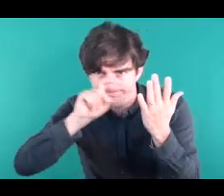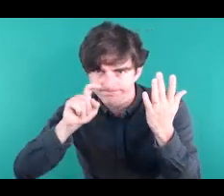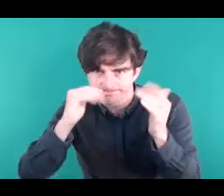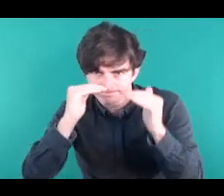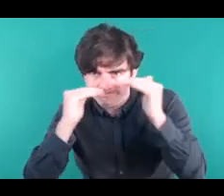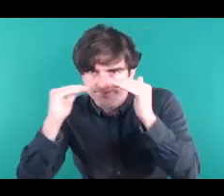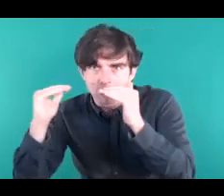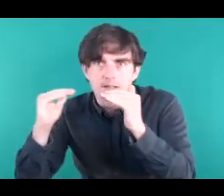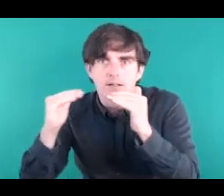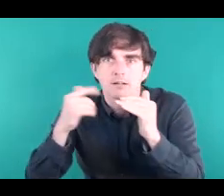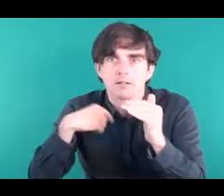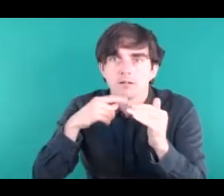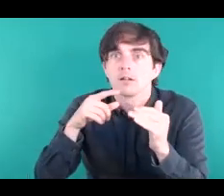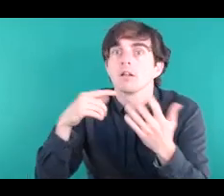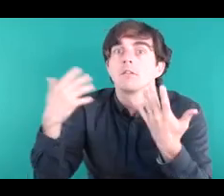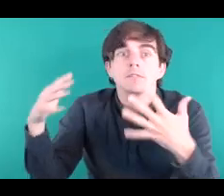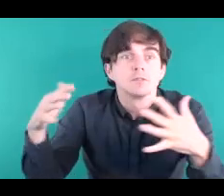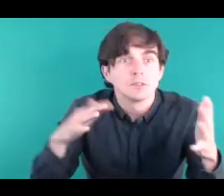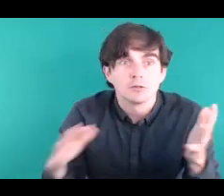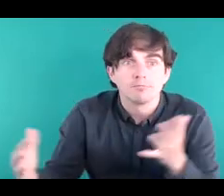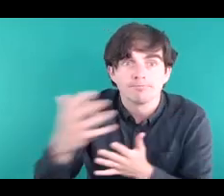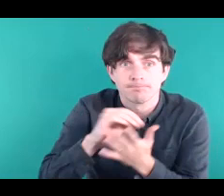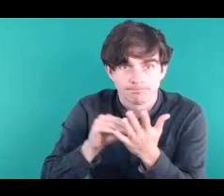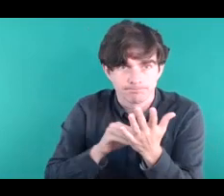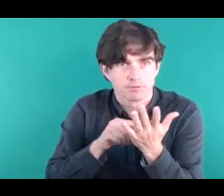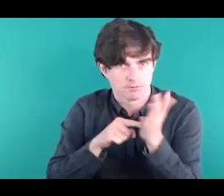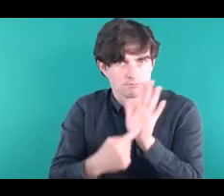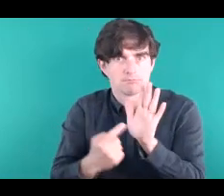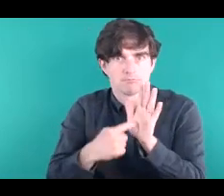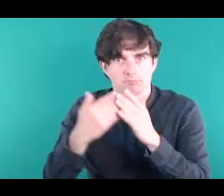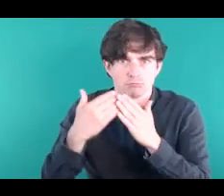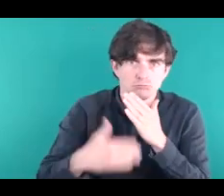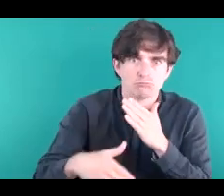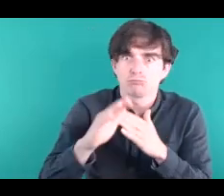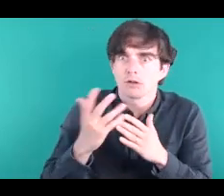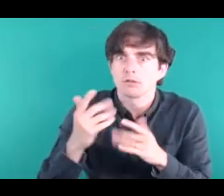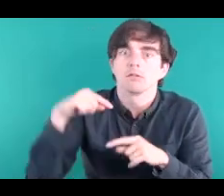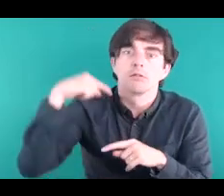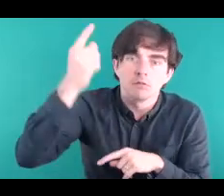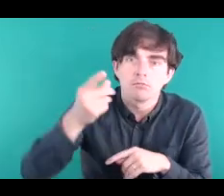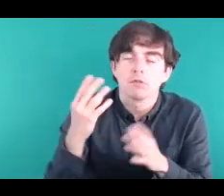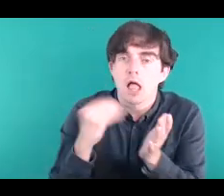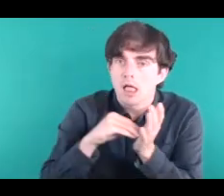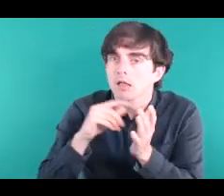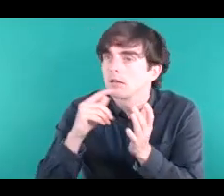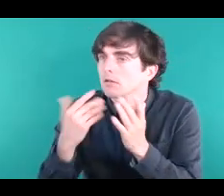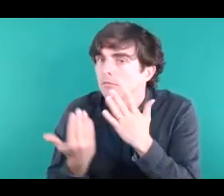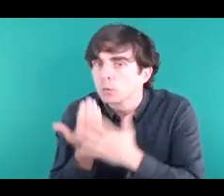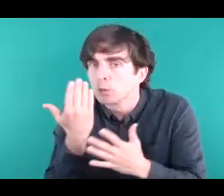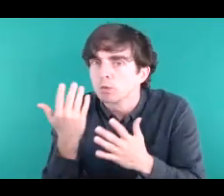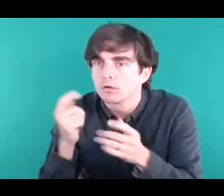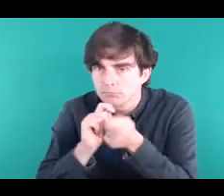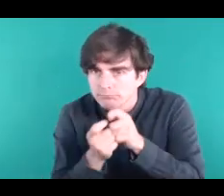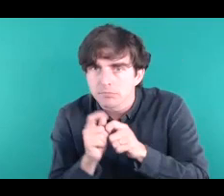updated. So if people with disabilities are not on the registers being developed now, they will continue to be